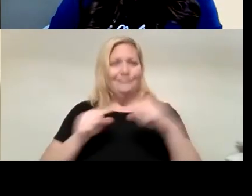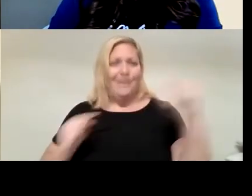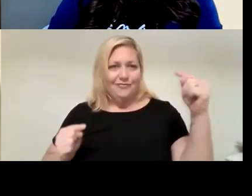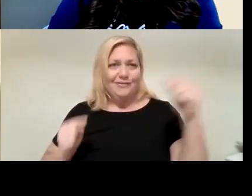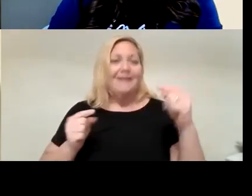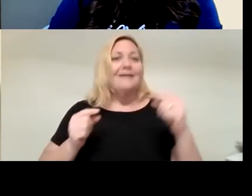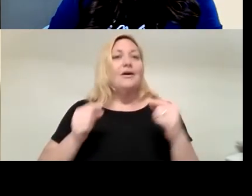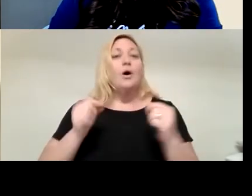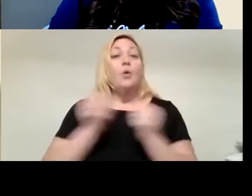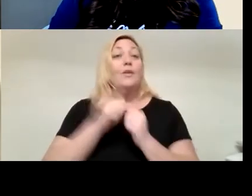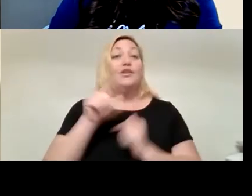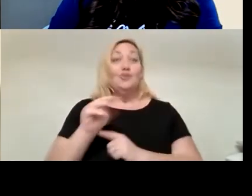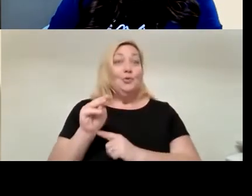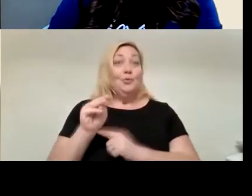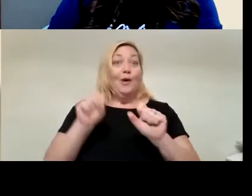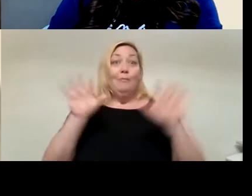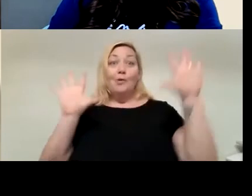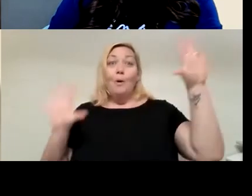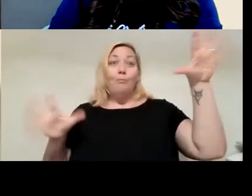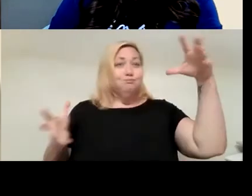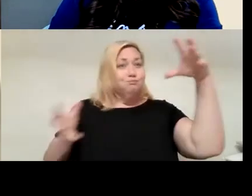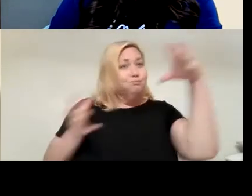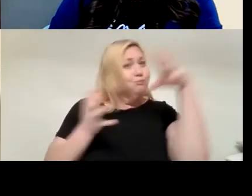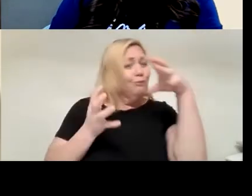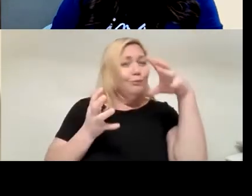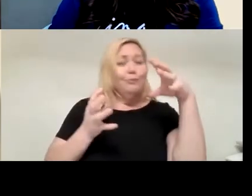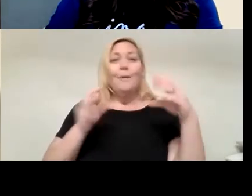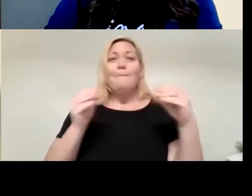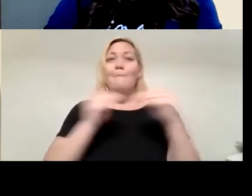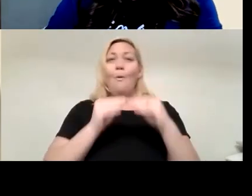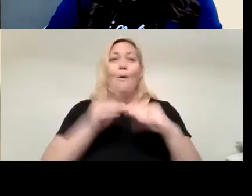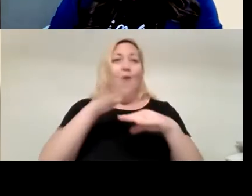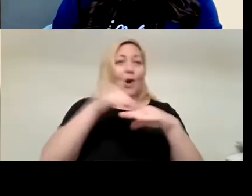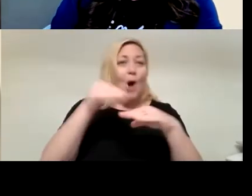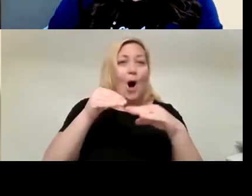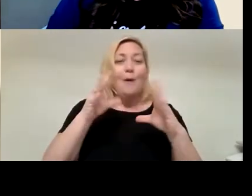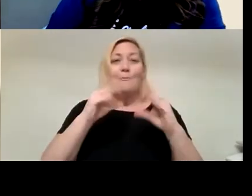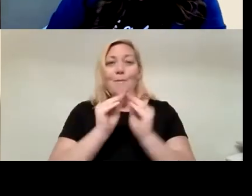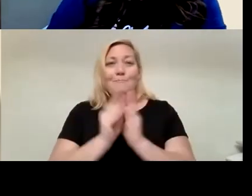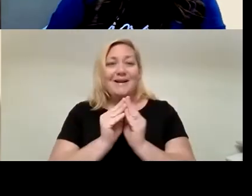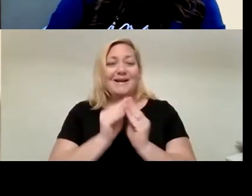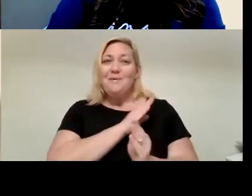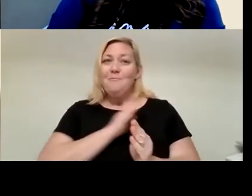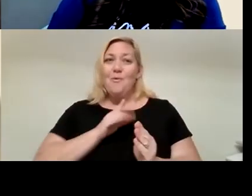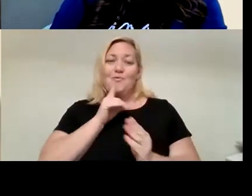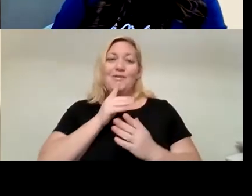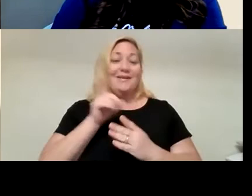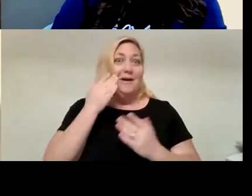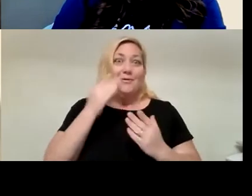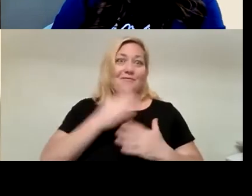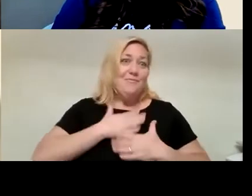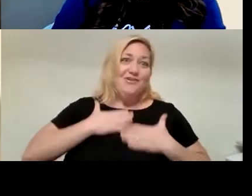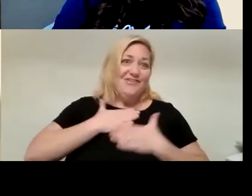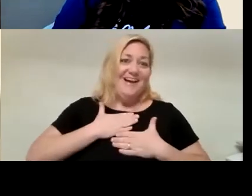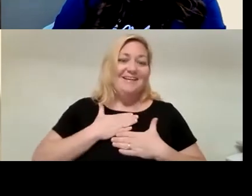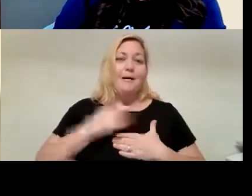But with Zoom, we're able to have calls more often. I don't know if the board appreciates that or not, but